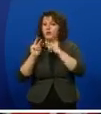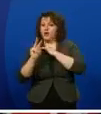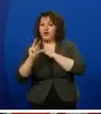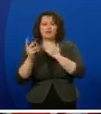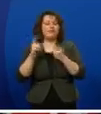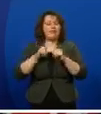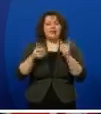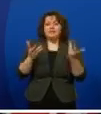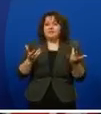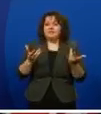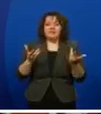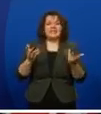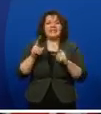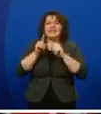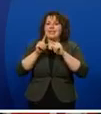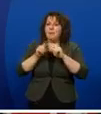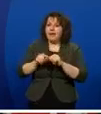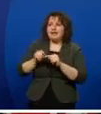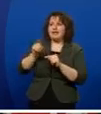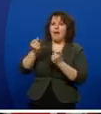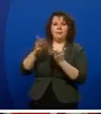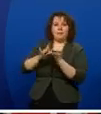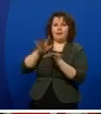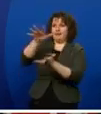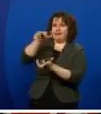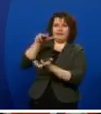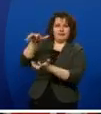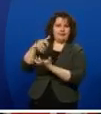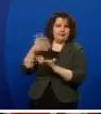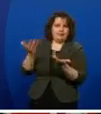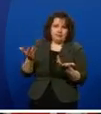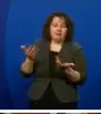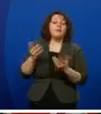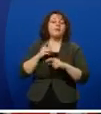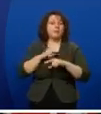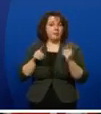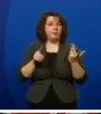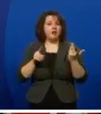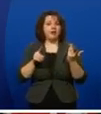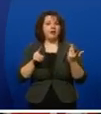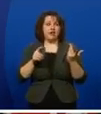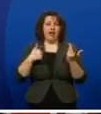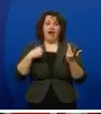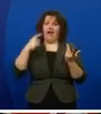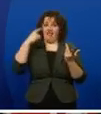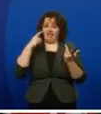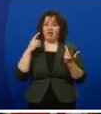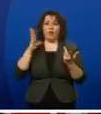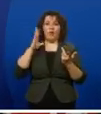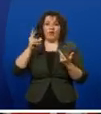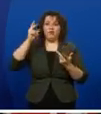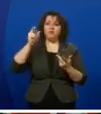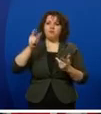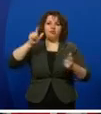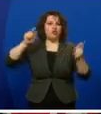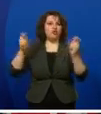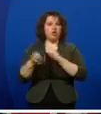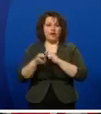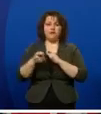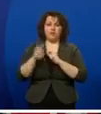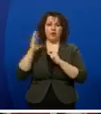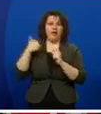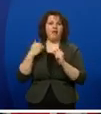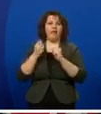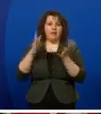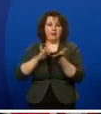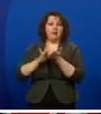but it's based on the allocations that we get. But I think we're quickly going to see this shift to where we've got a lot of vaccine